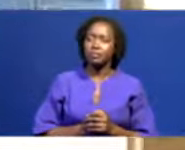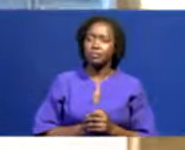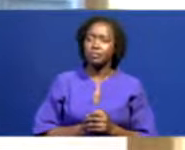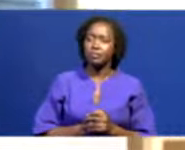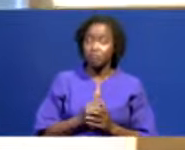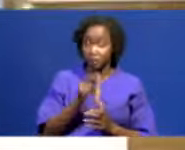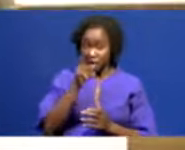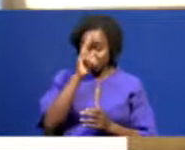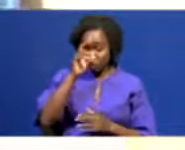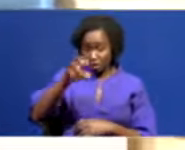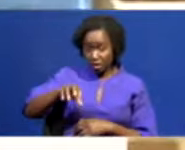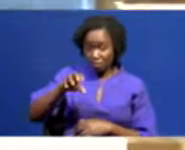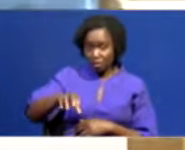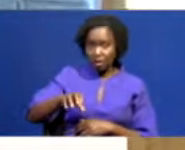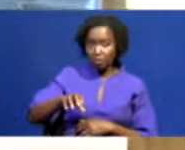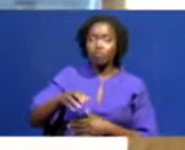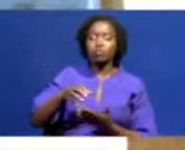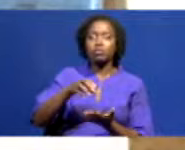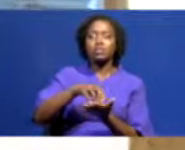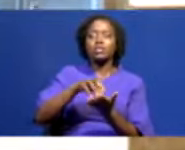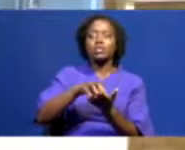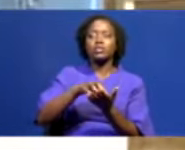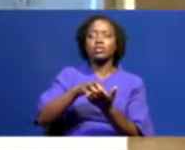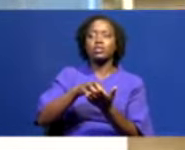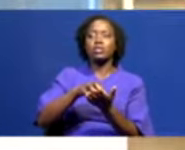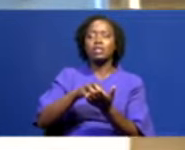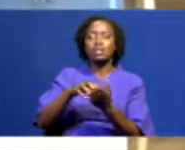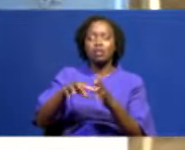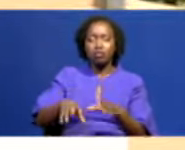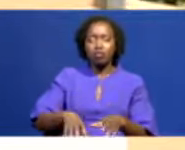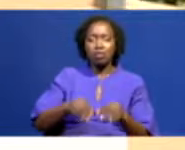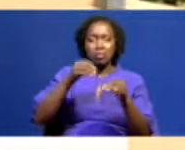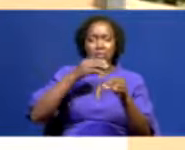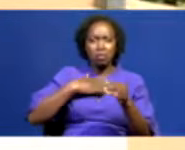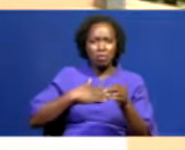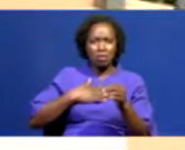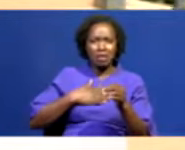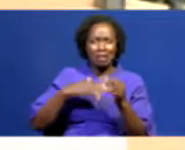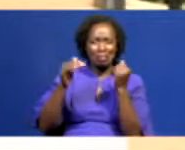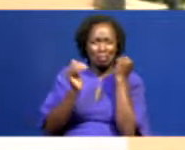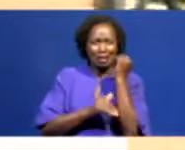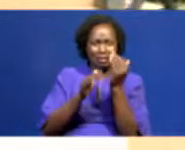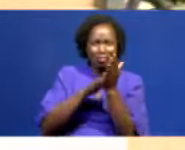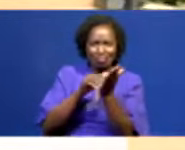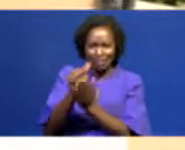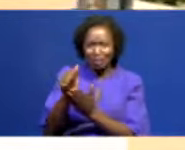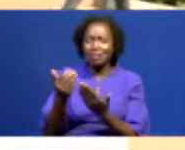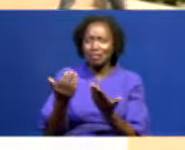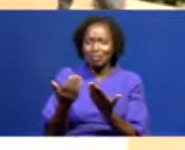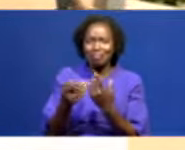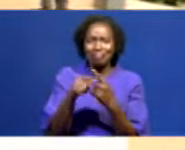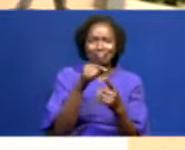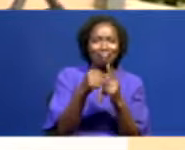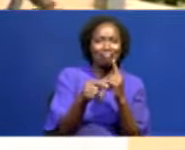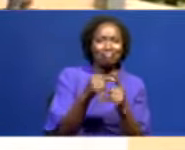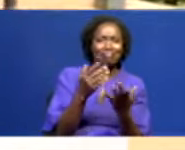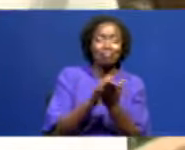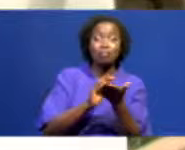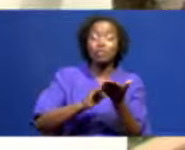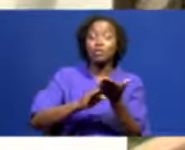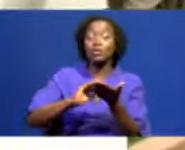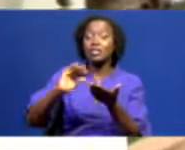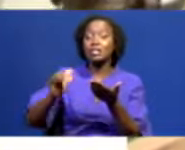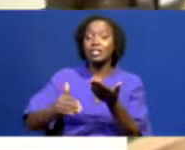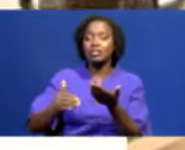Police from Kamagambo Police Station are reported to have retrieved his badly mutilated body from River Kuja in Migori on Thursday last